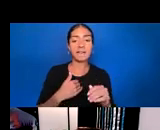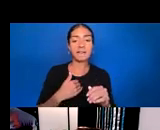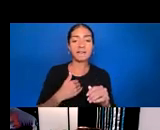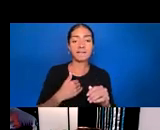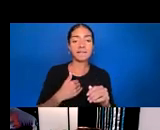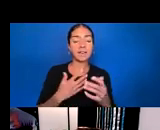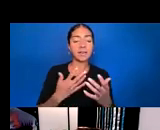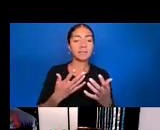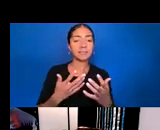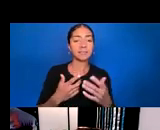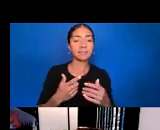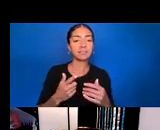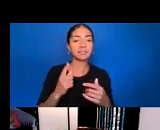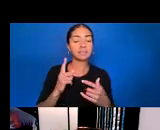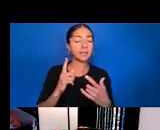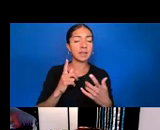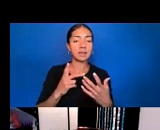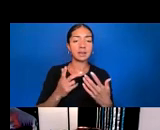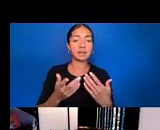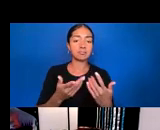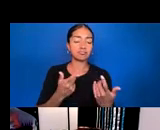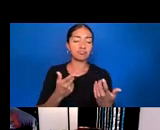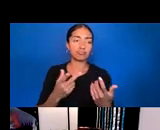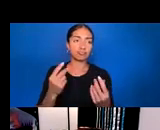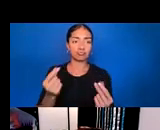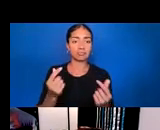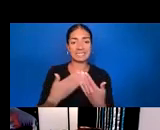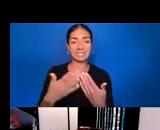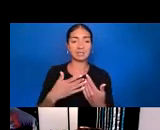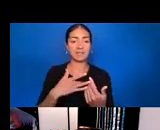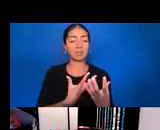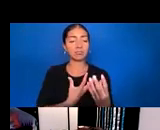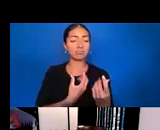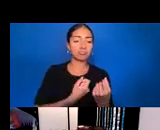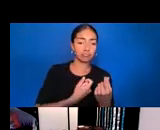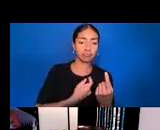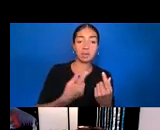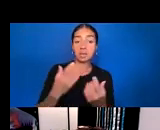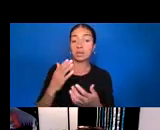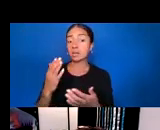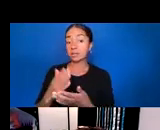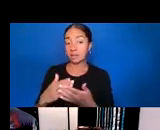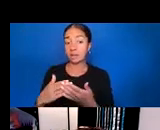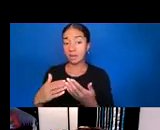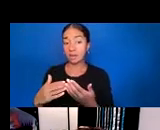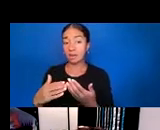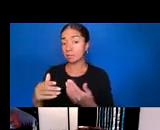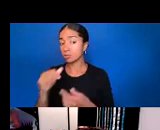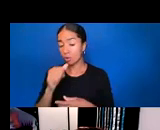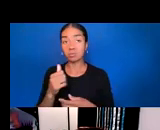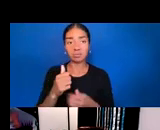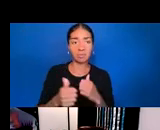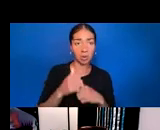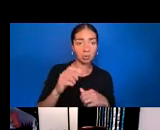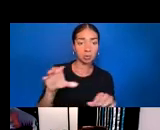most of them do. And there can be a problem with separating that outside of my personal life where I live with my